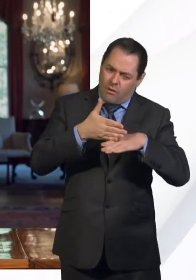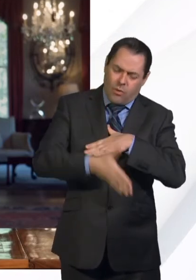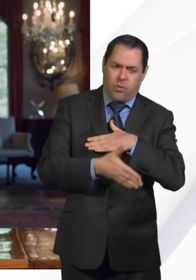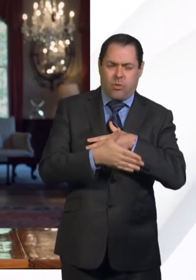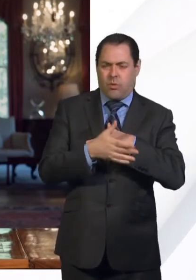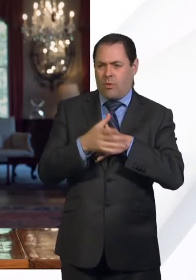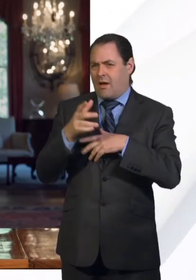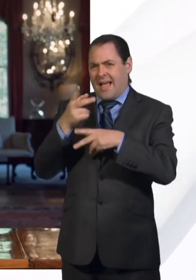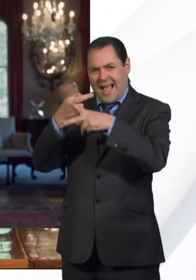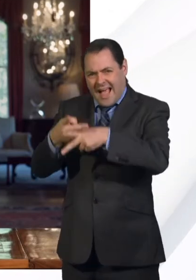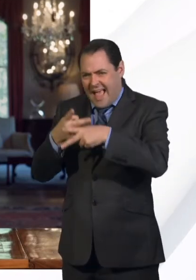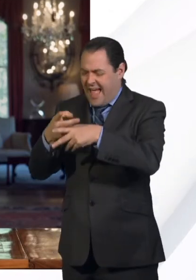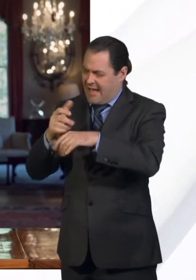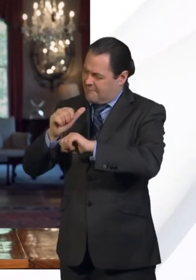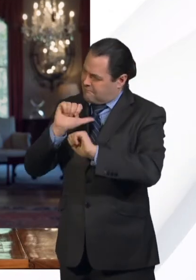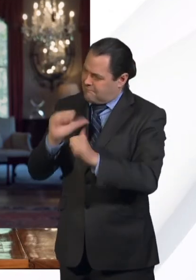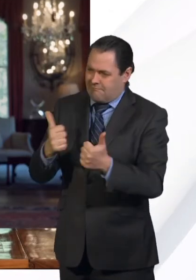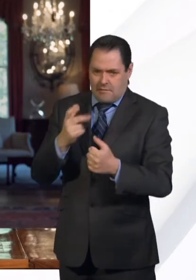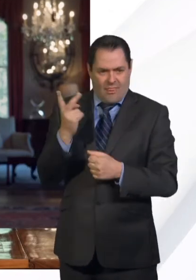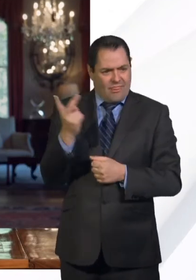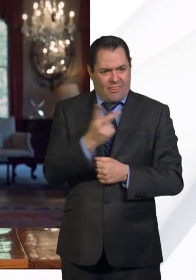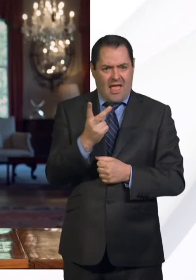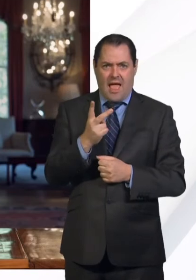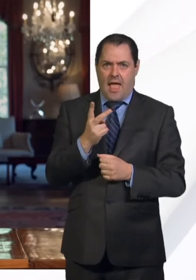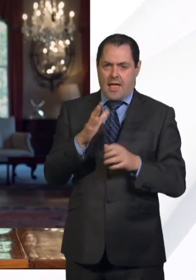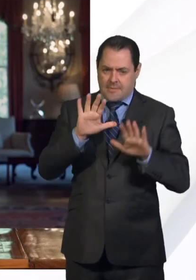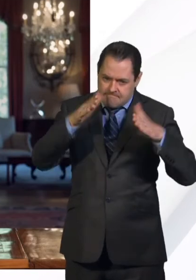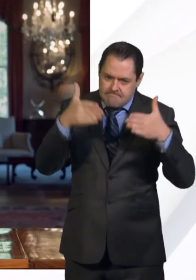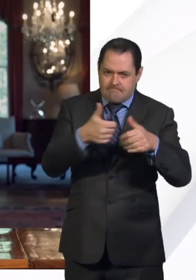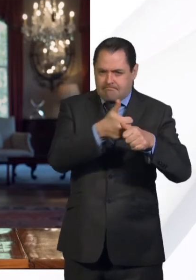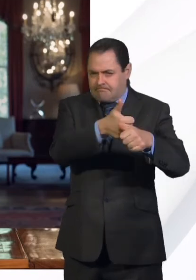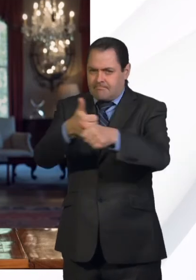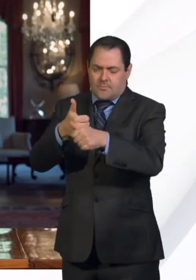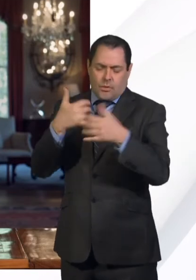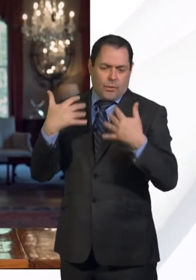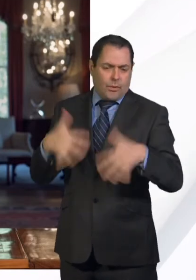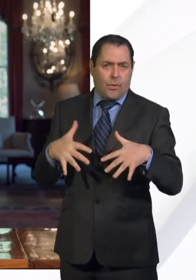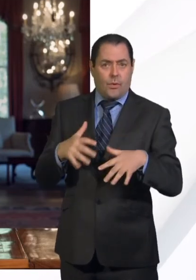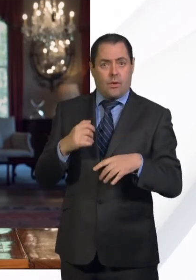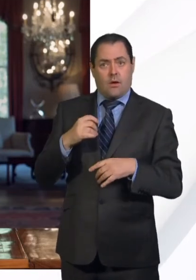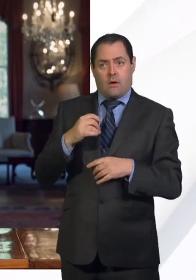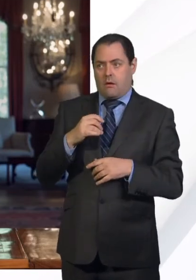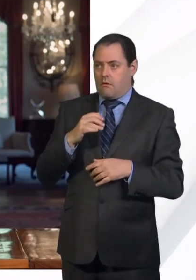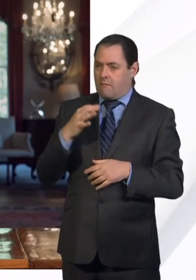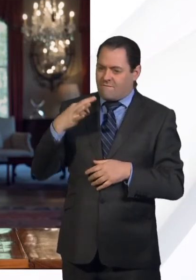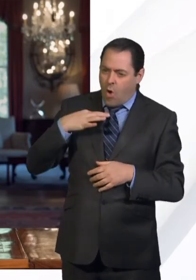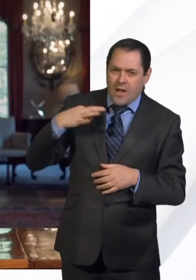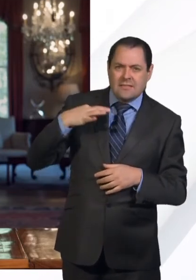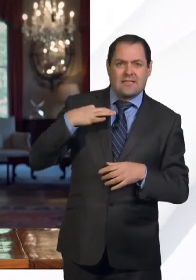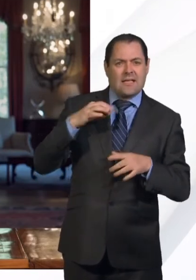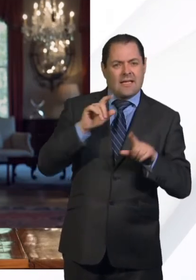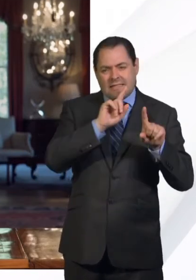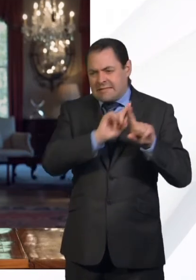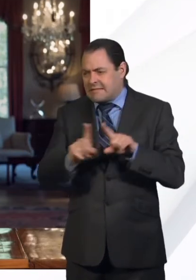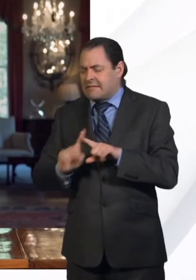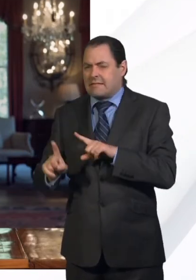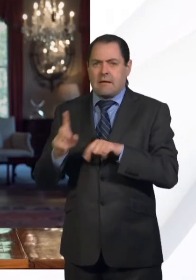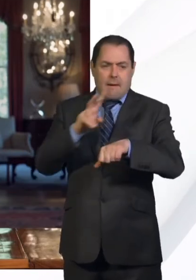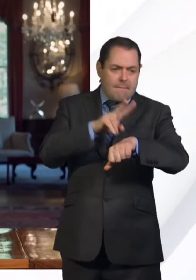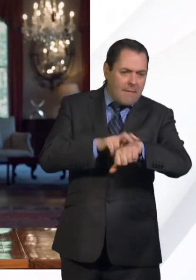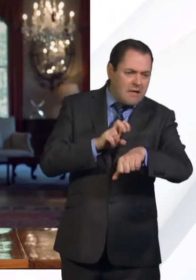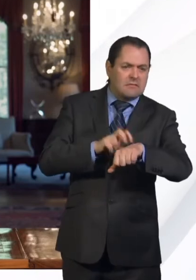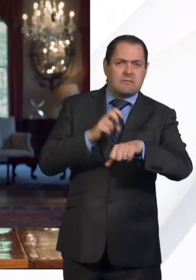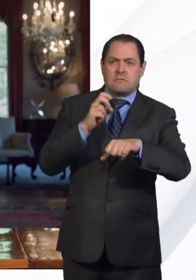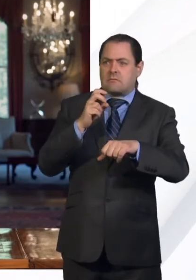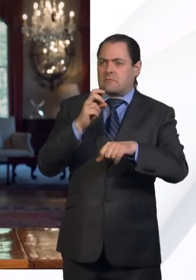and self-sacrifice of all those in every walk of life who are helping us to beat this disease: police, bus drivers, train